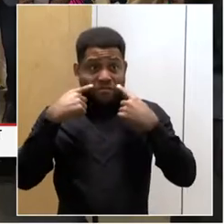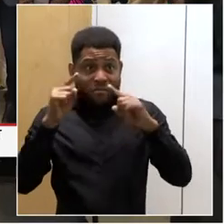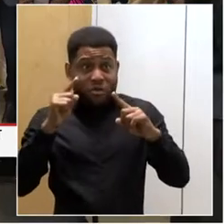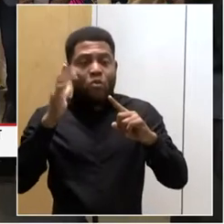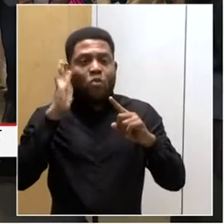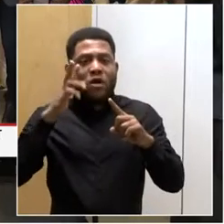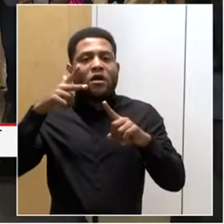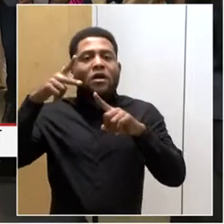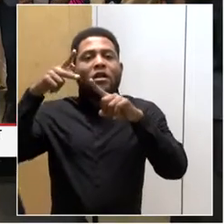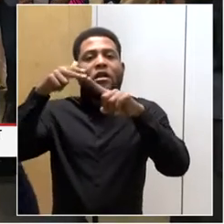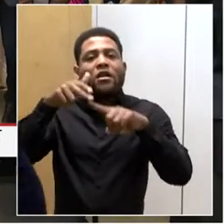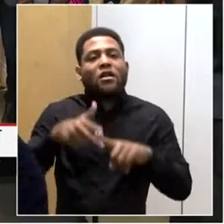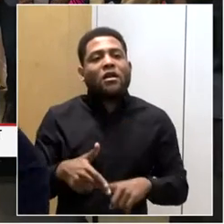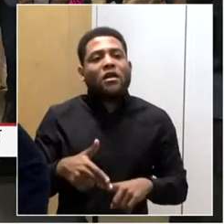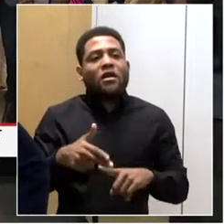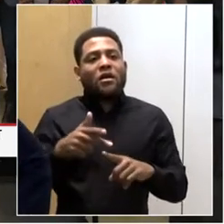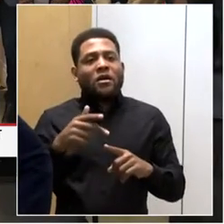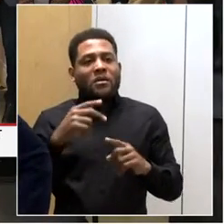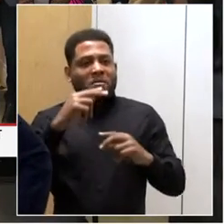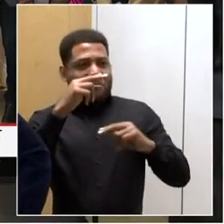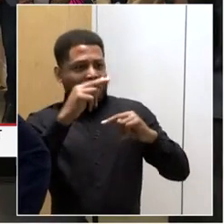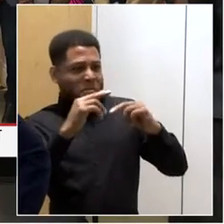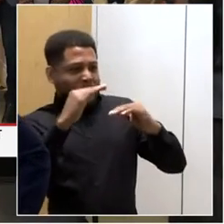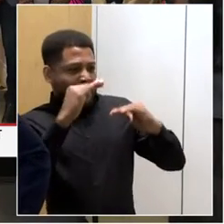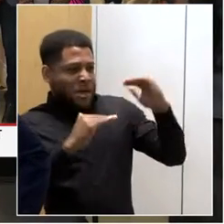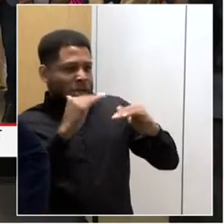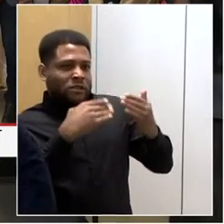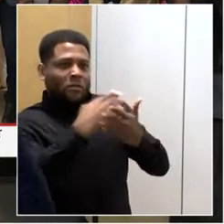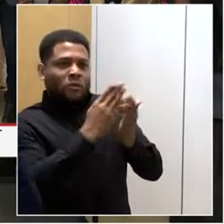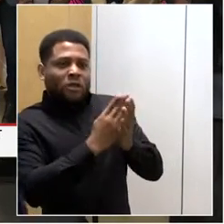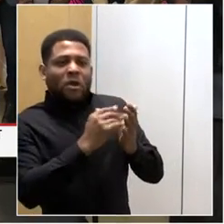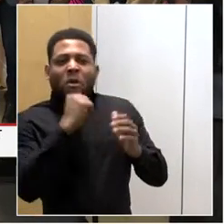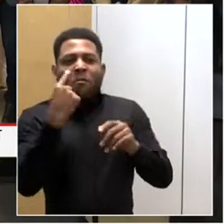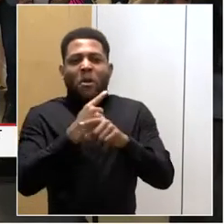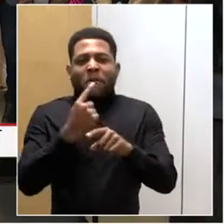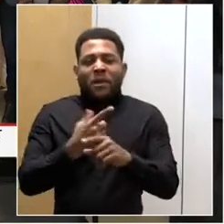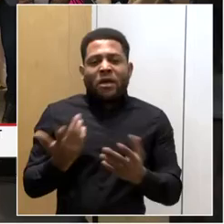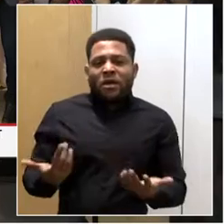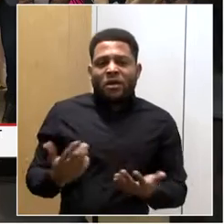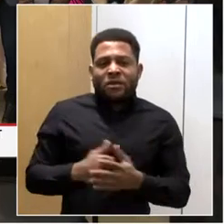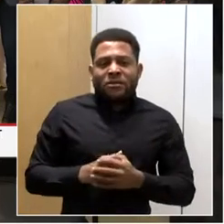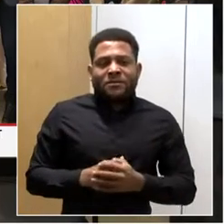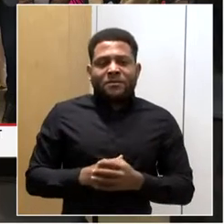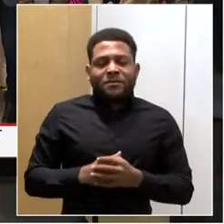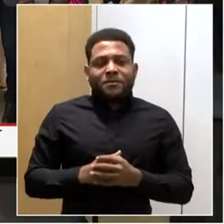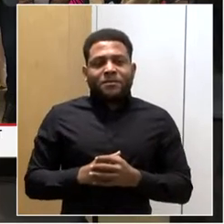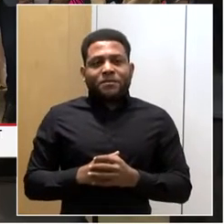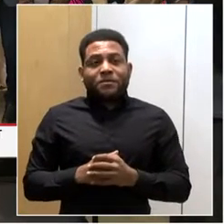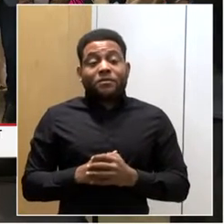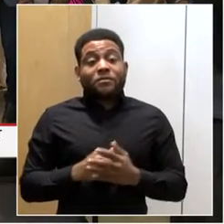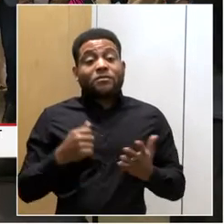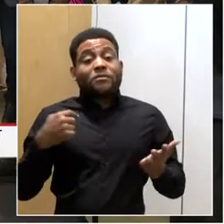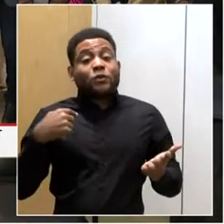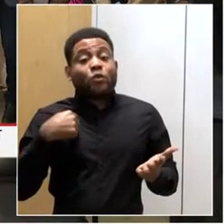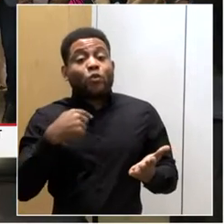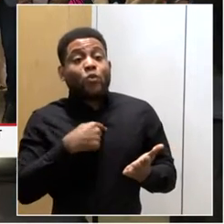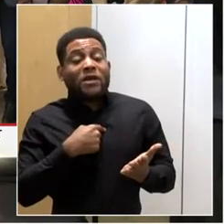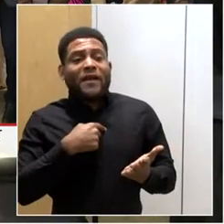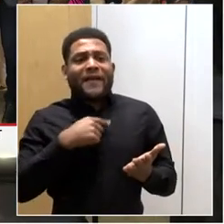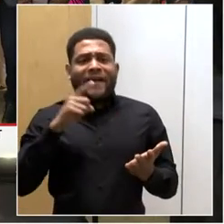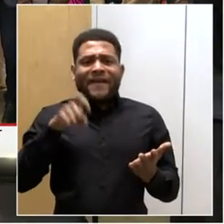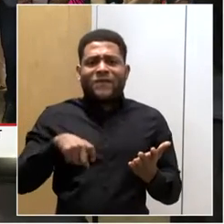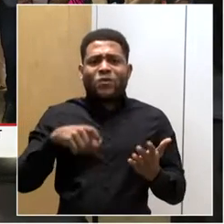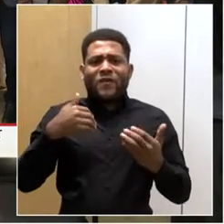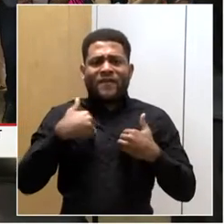now, I don't think is appropriate. And more than that, I think it's up to the elected policymakers of